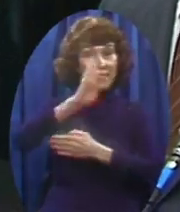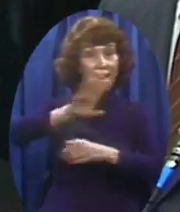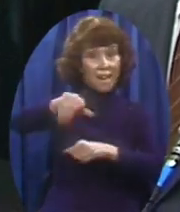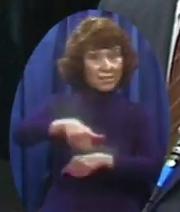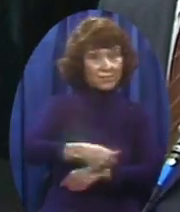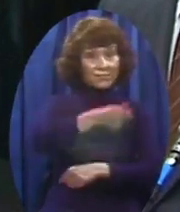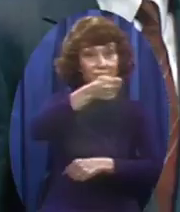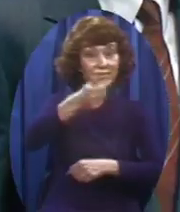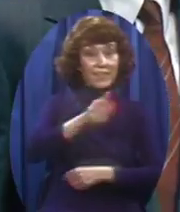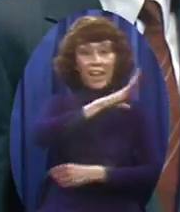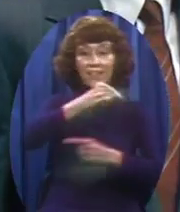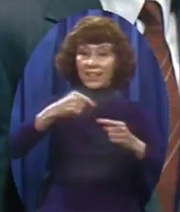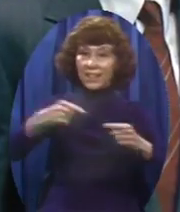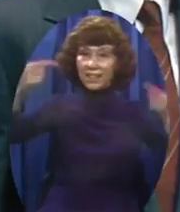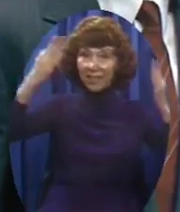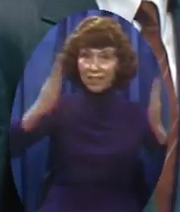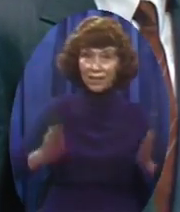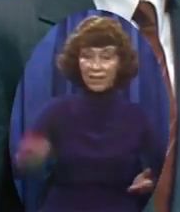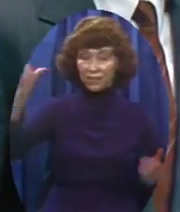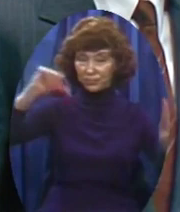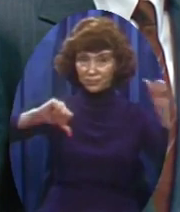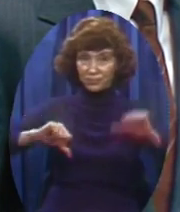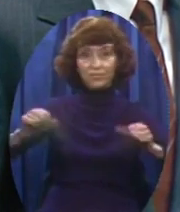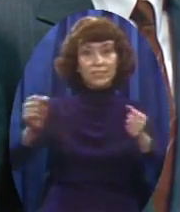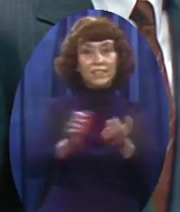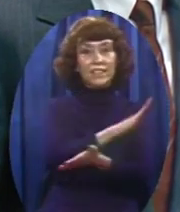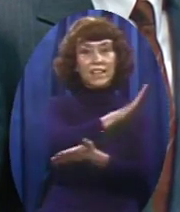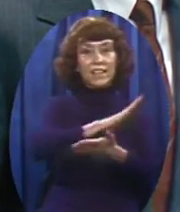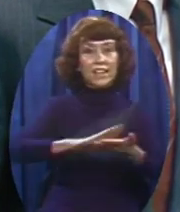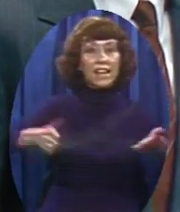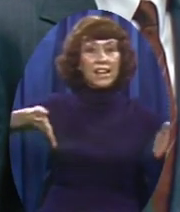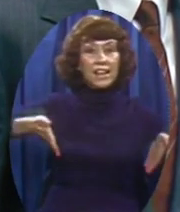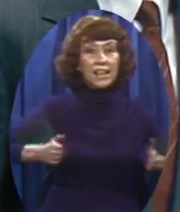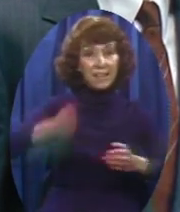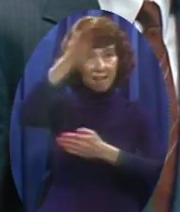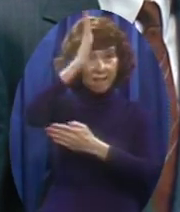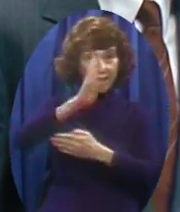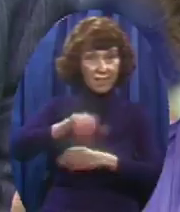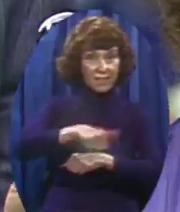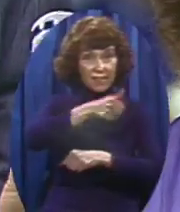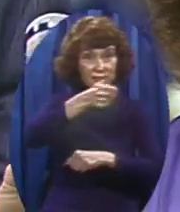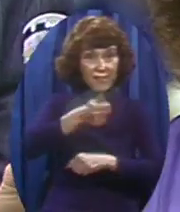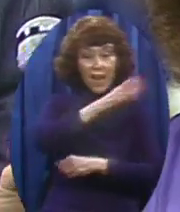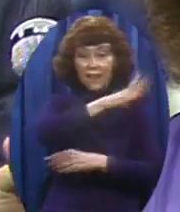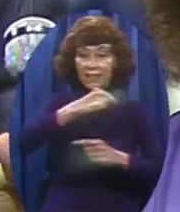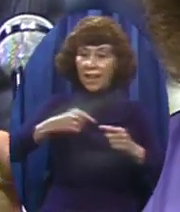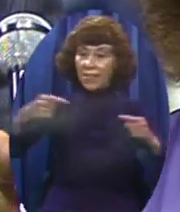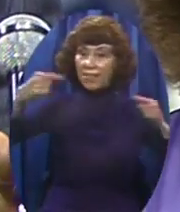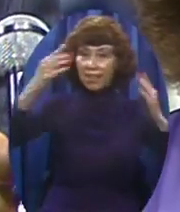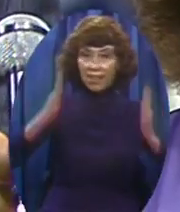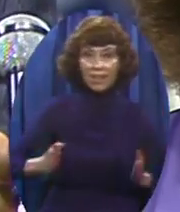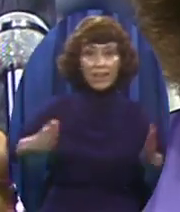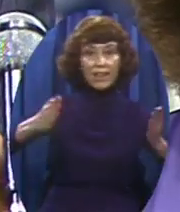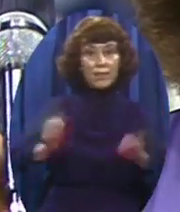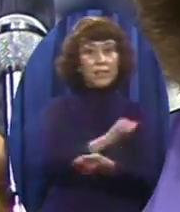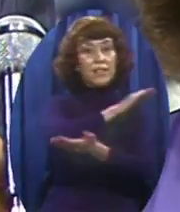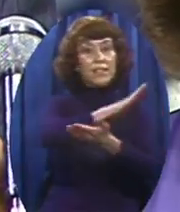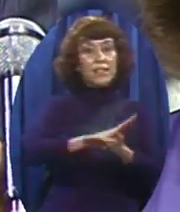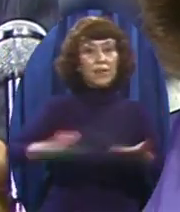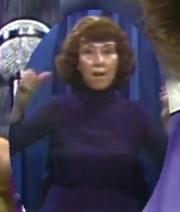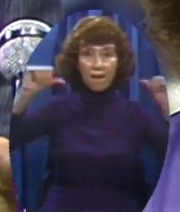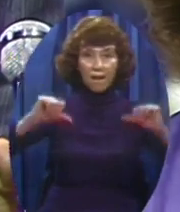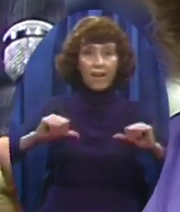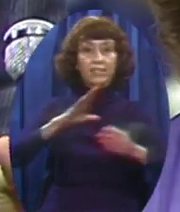be scattered. Oh, let God arise, let his enemies be scattered. Let